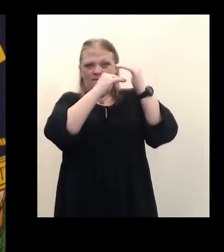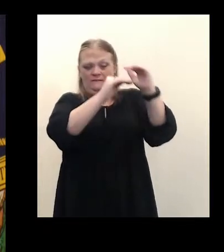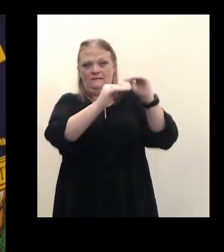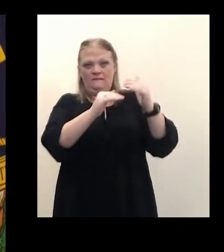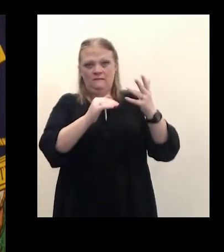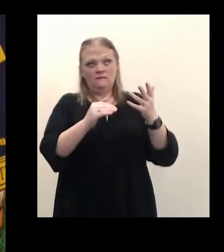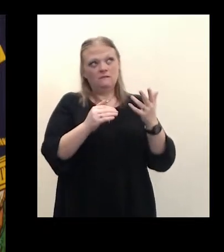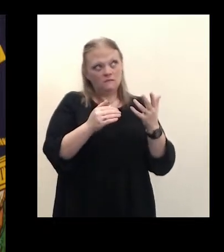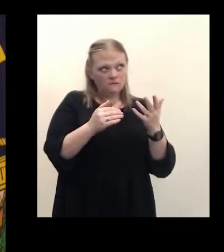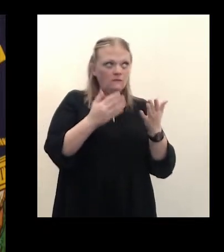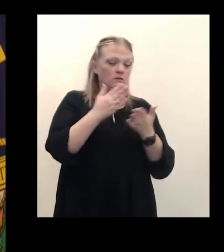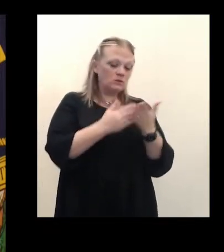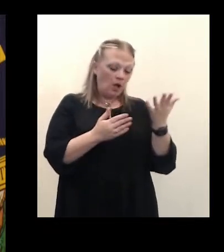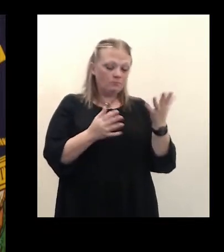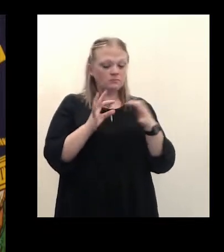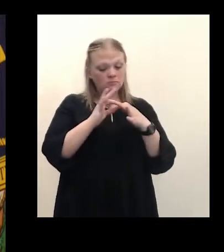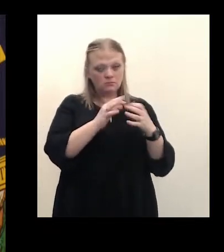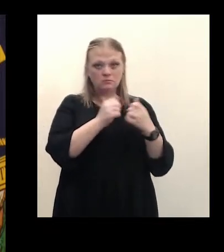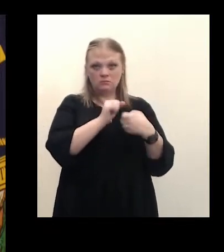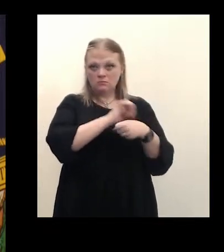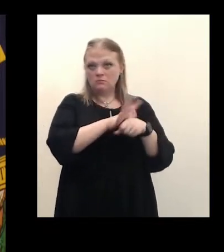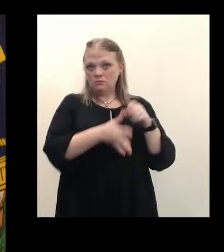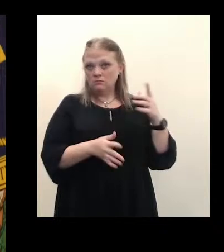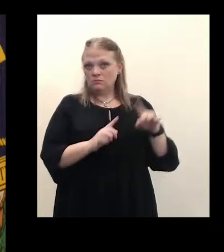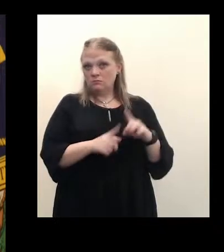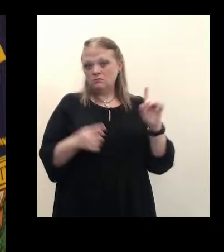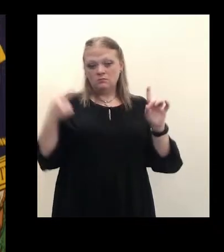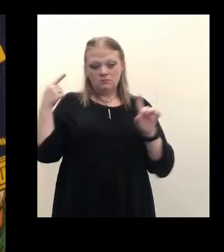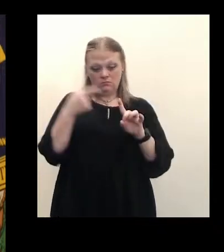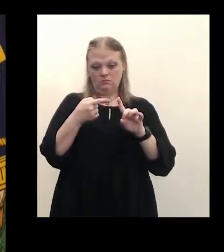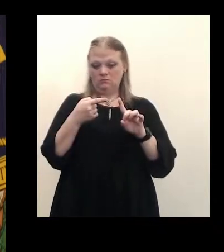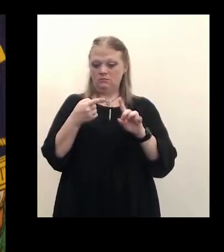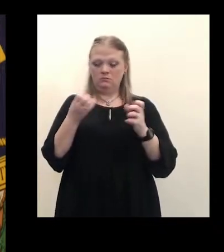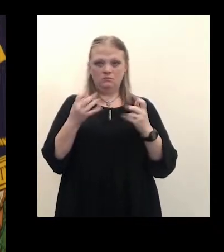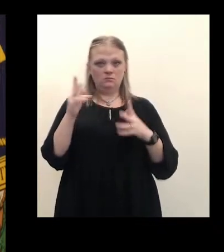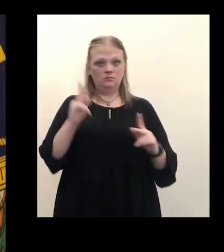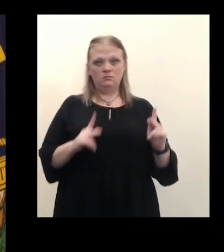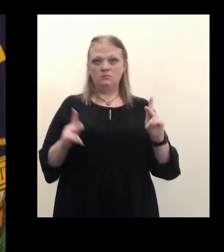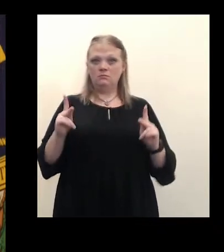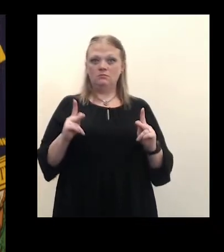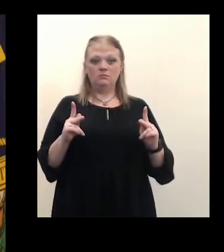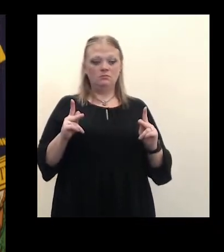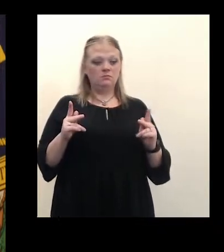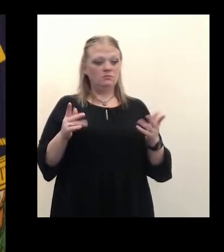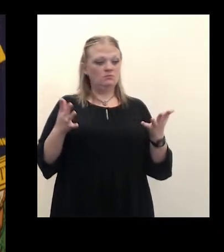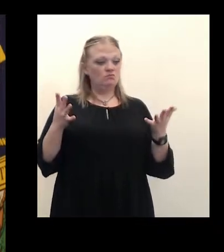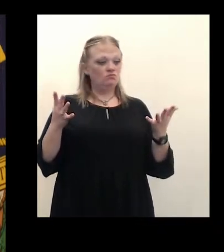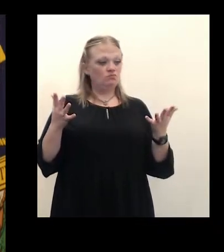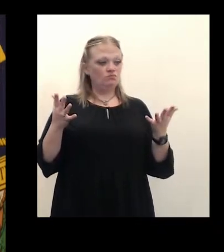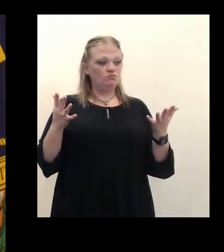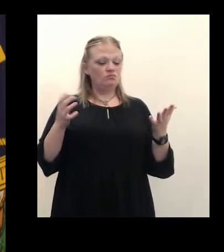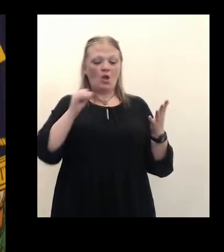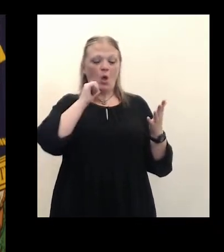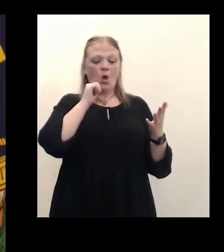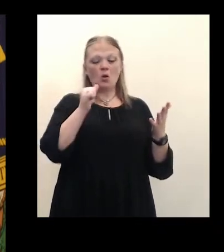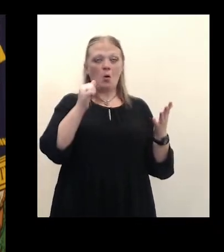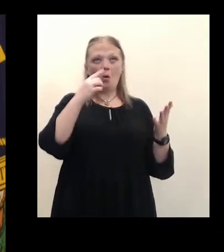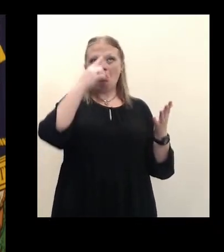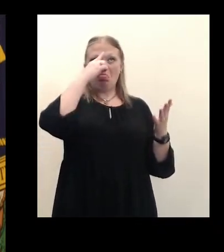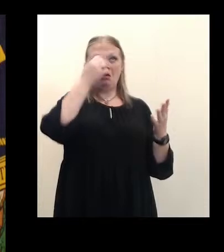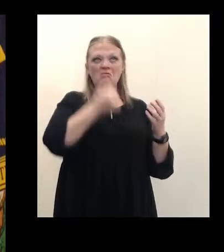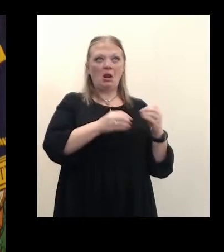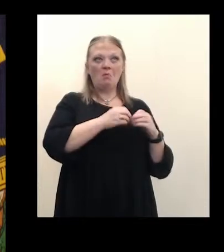COVID. It's just gotten to a point now where there's a lot of folks who just want to pack it up and say, I don't even need to think about this anymore, but we still